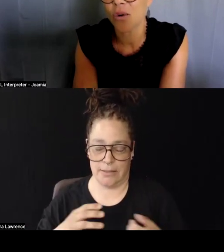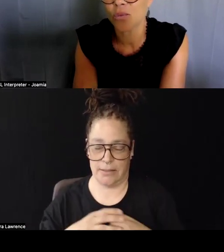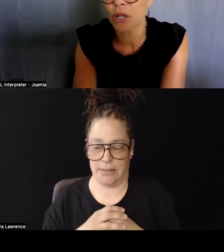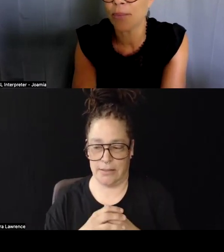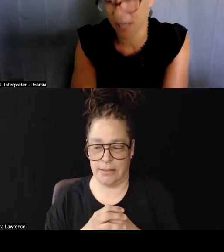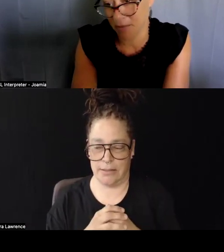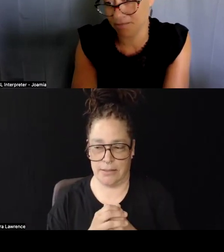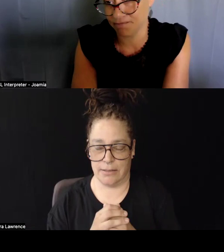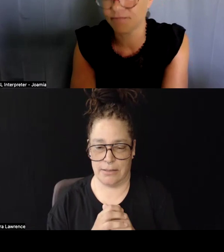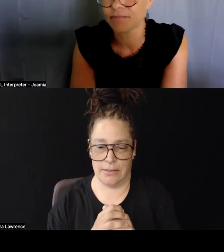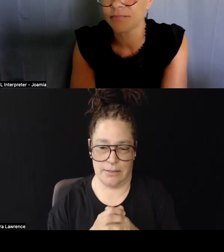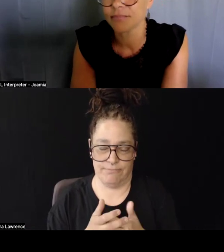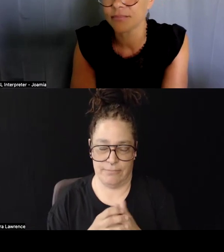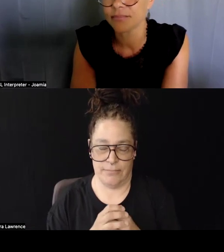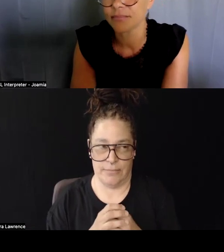not a real body.